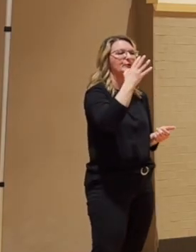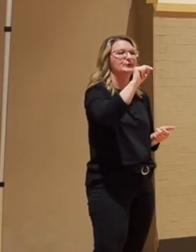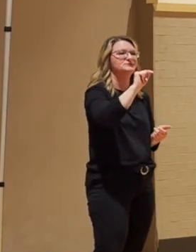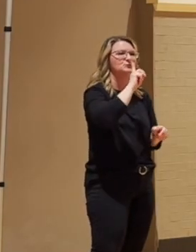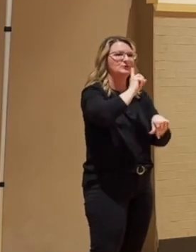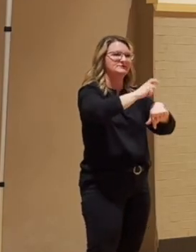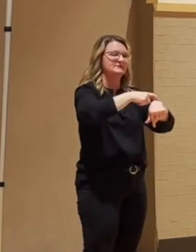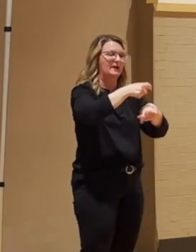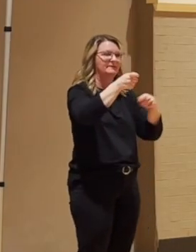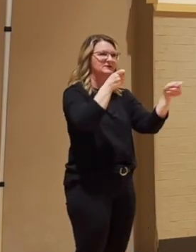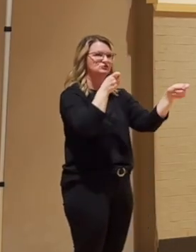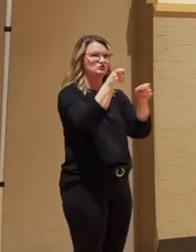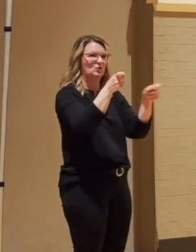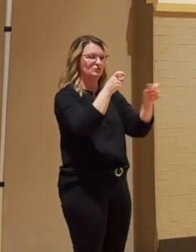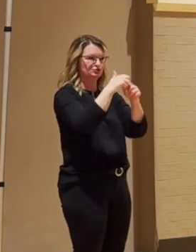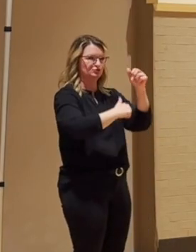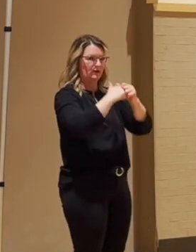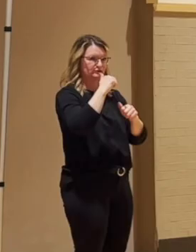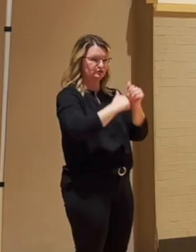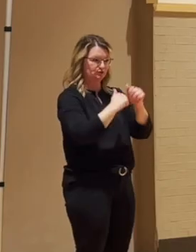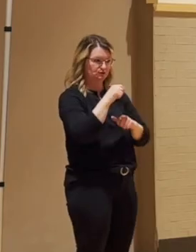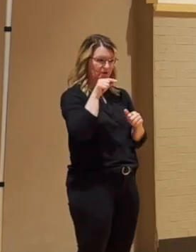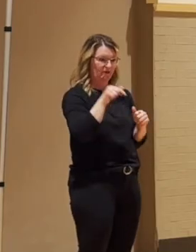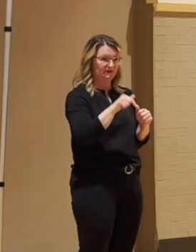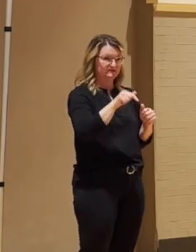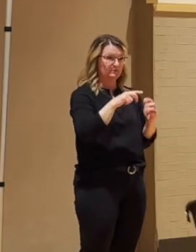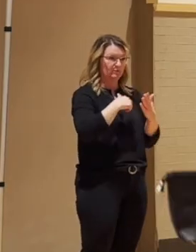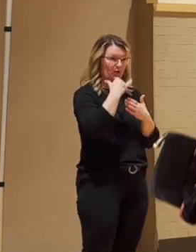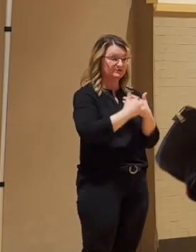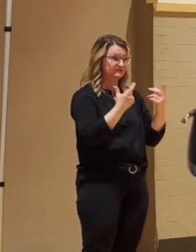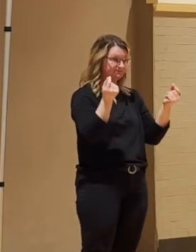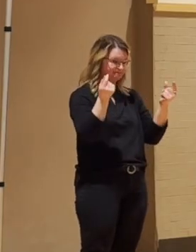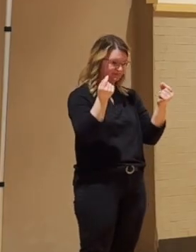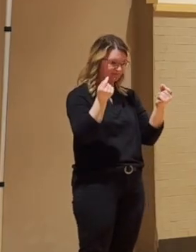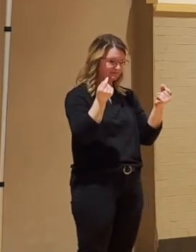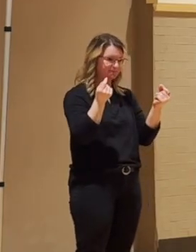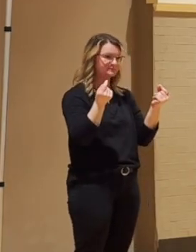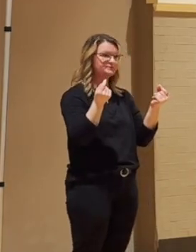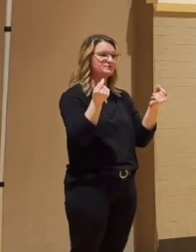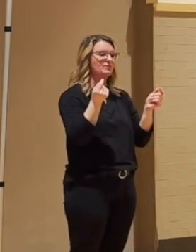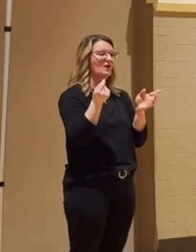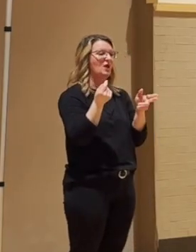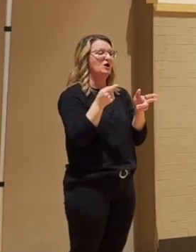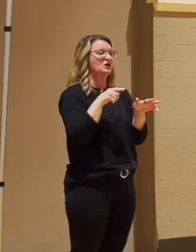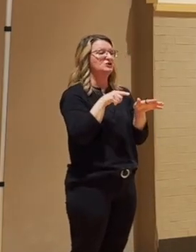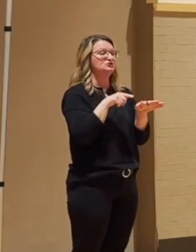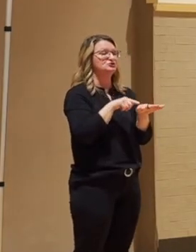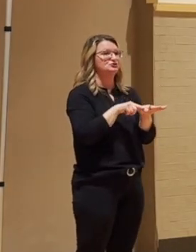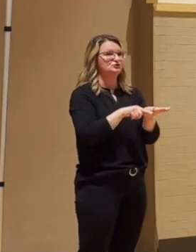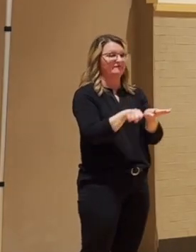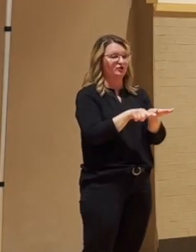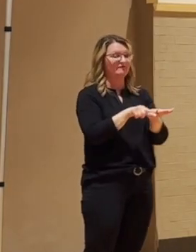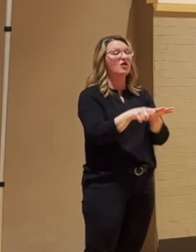real-time control structure. And so what this project is doing is diverting flow from the